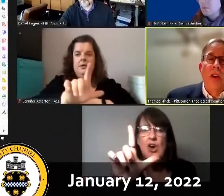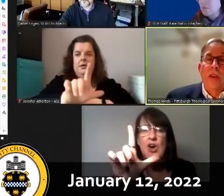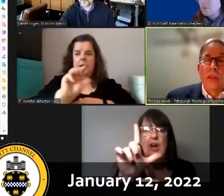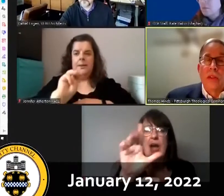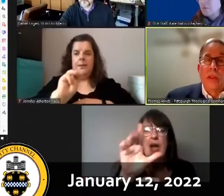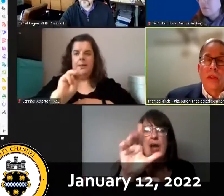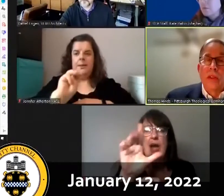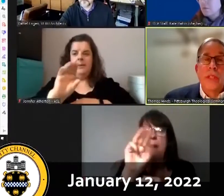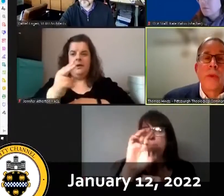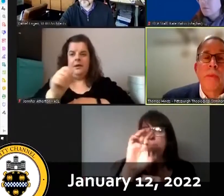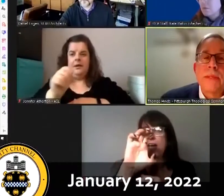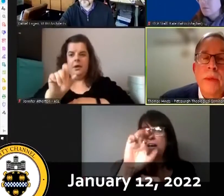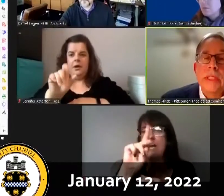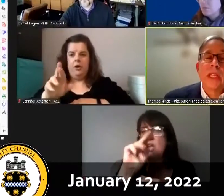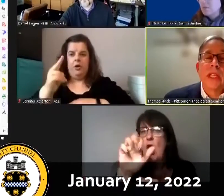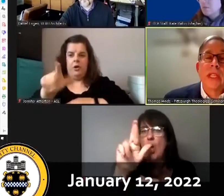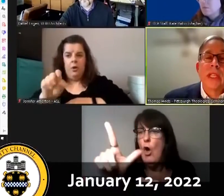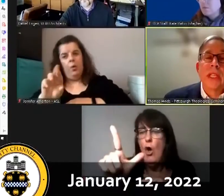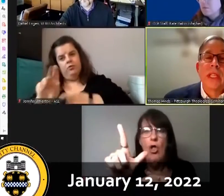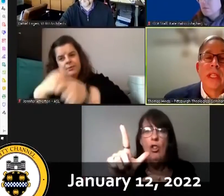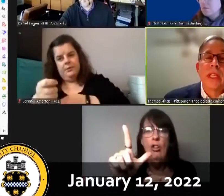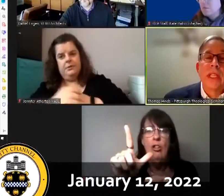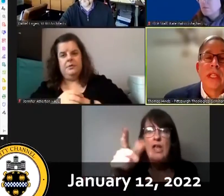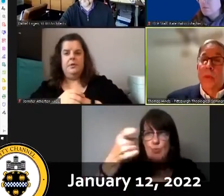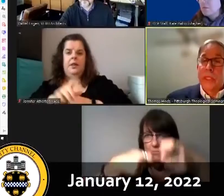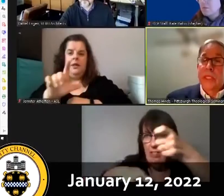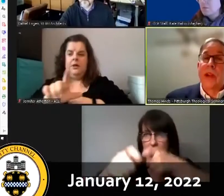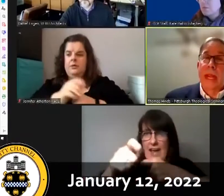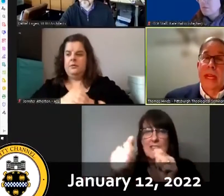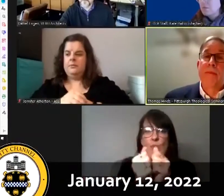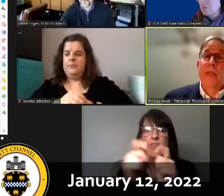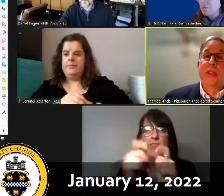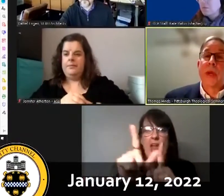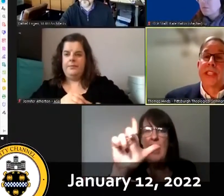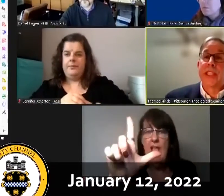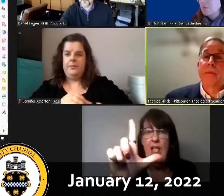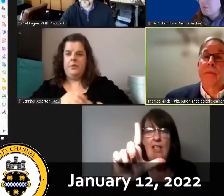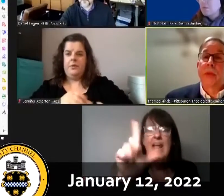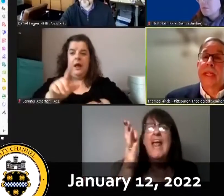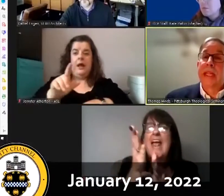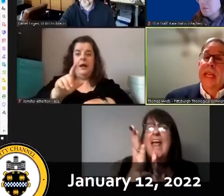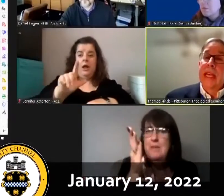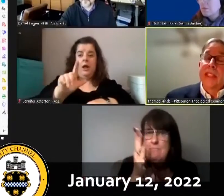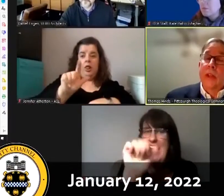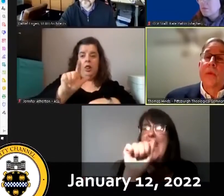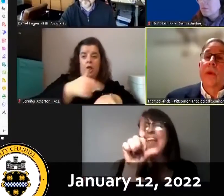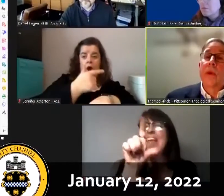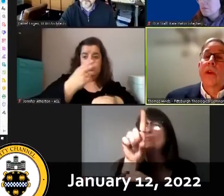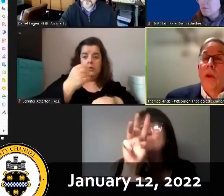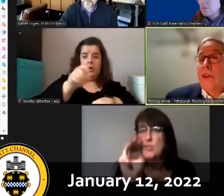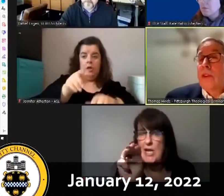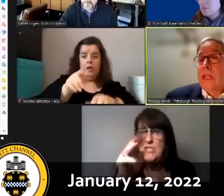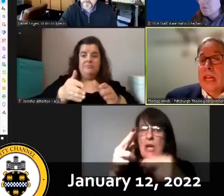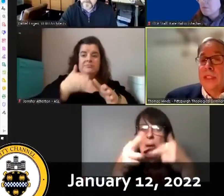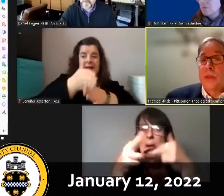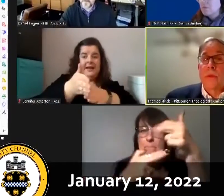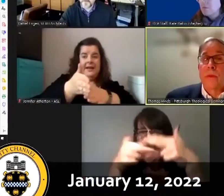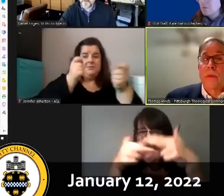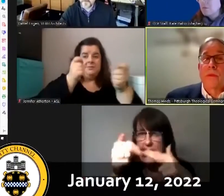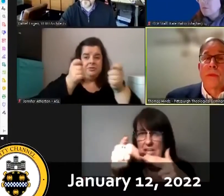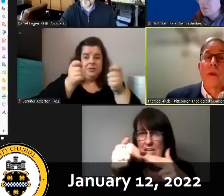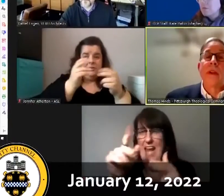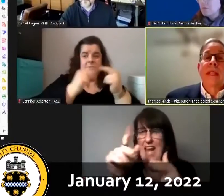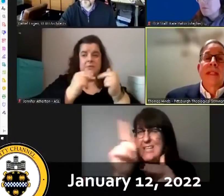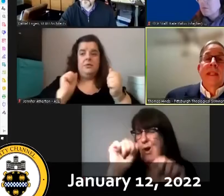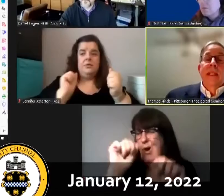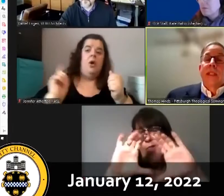letter L there, and Long Hall, which is our main administration building. It's also where all of our classrooms are.